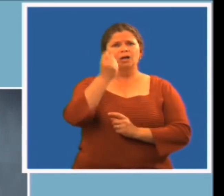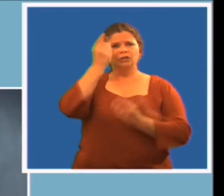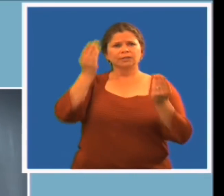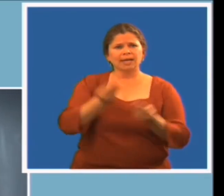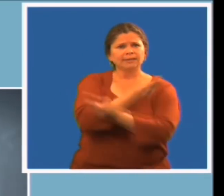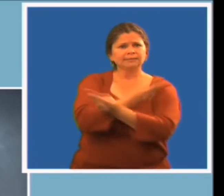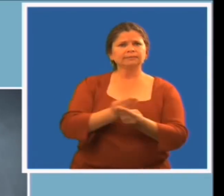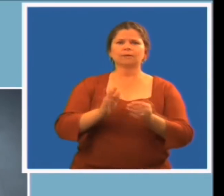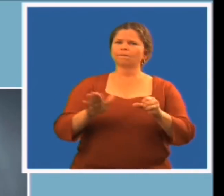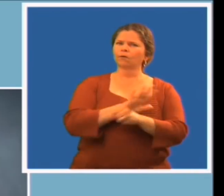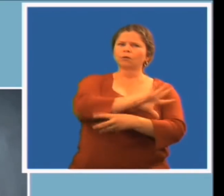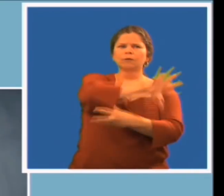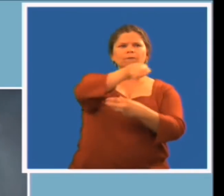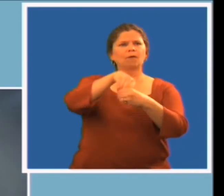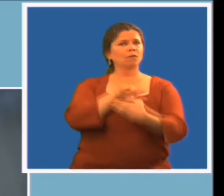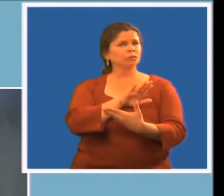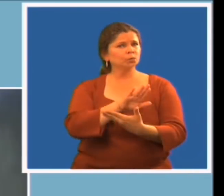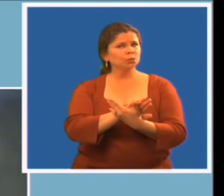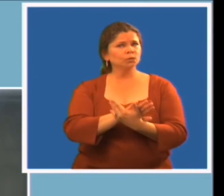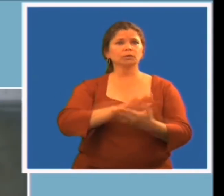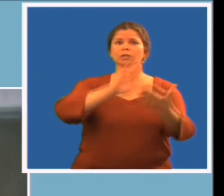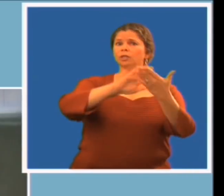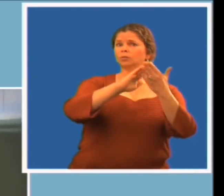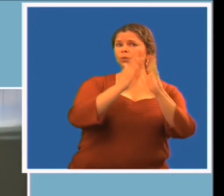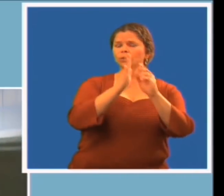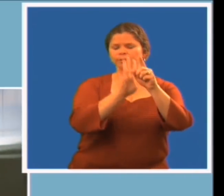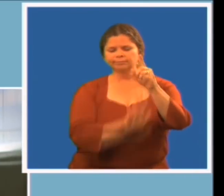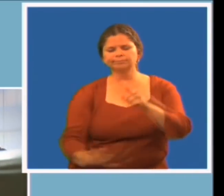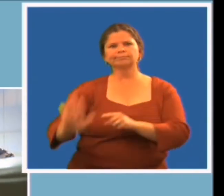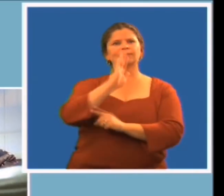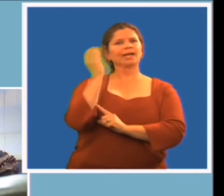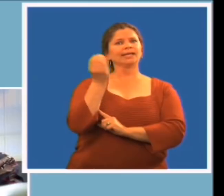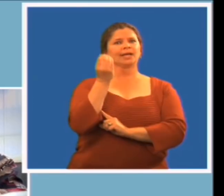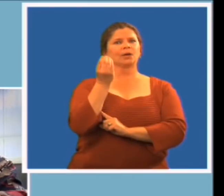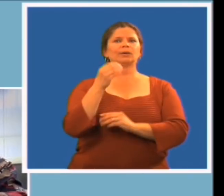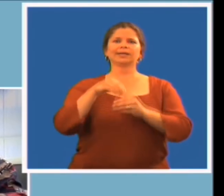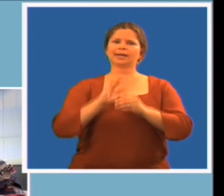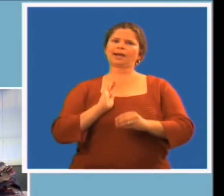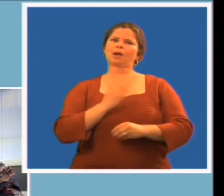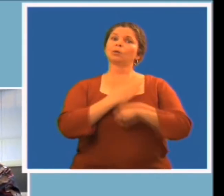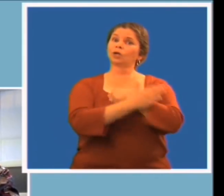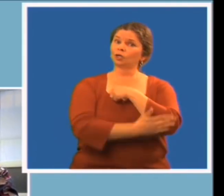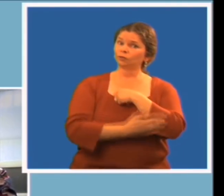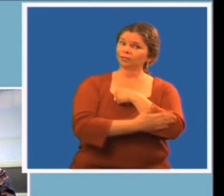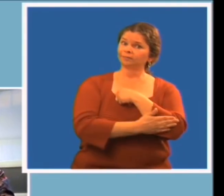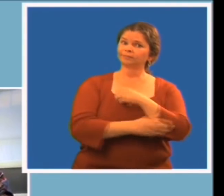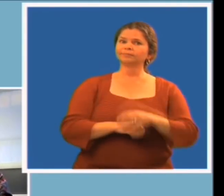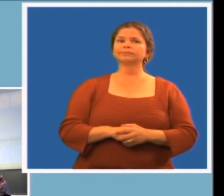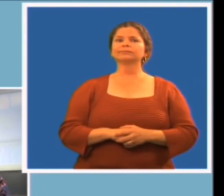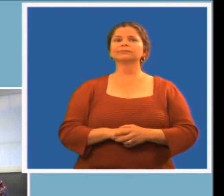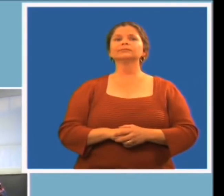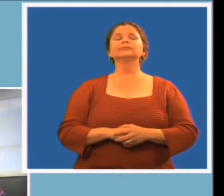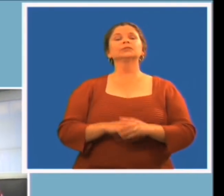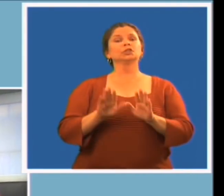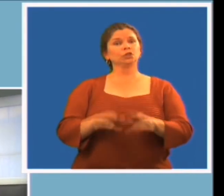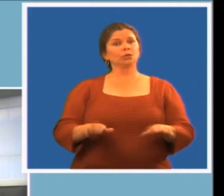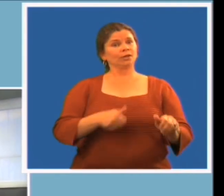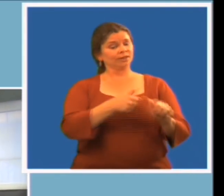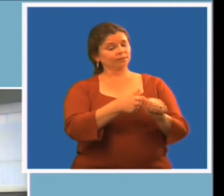dignity, understanding, and full participation in schools, communities, the province, and in our